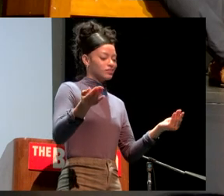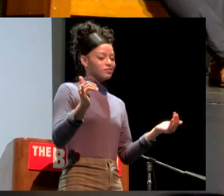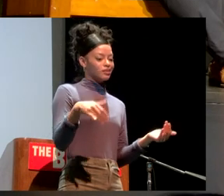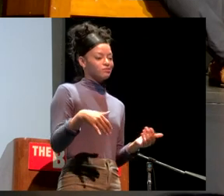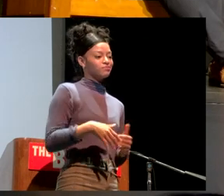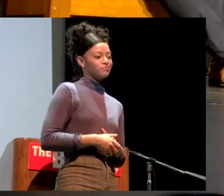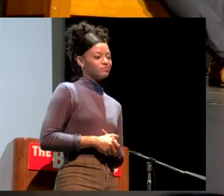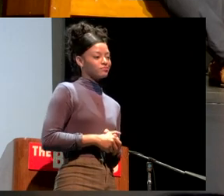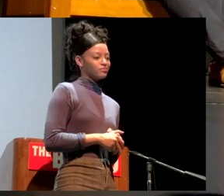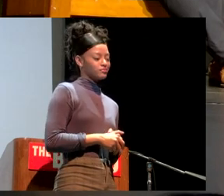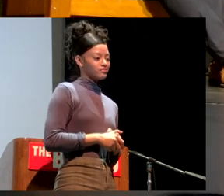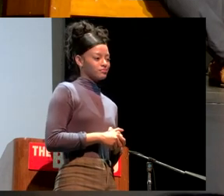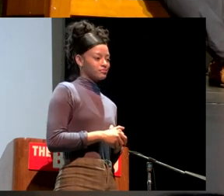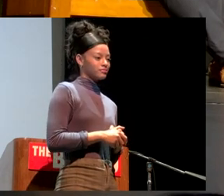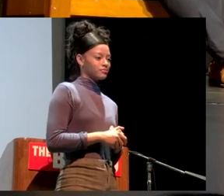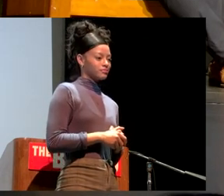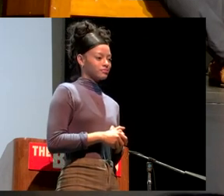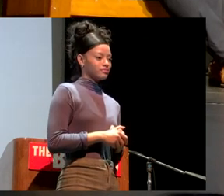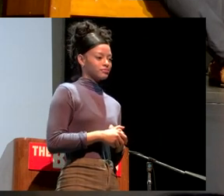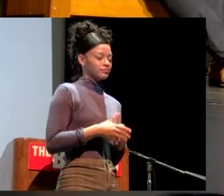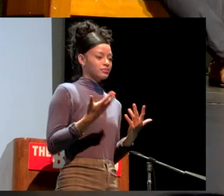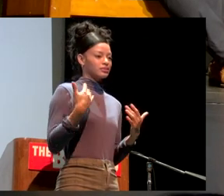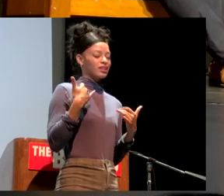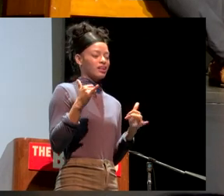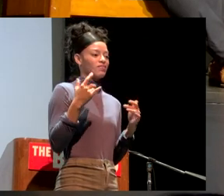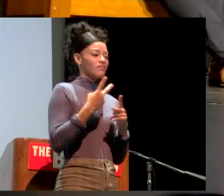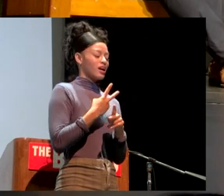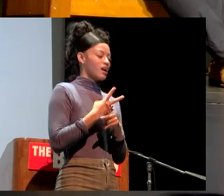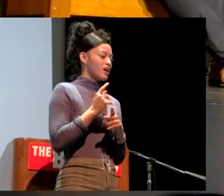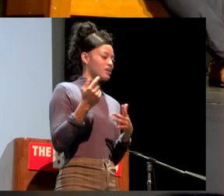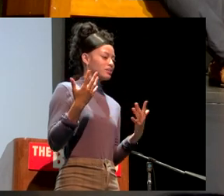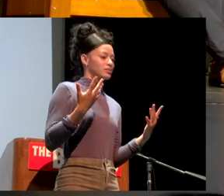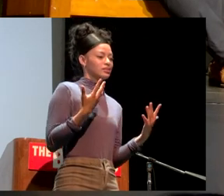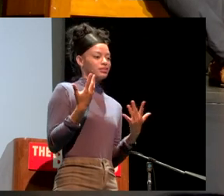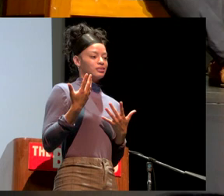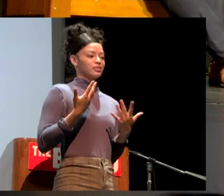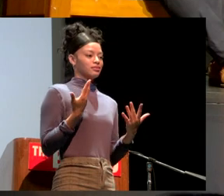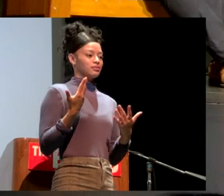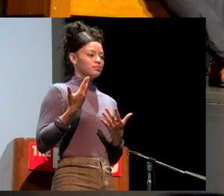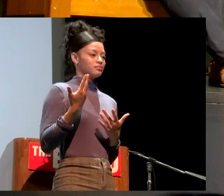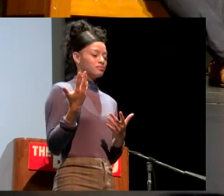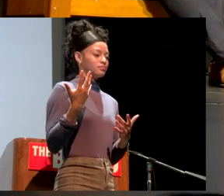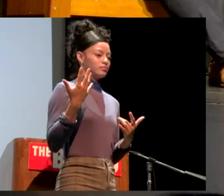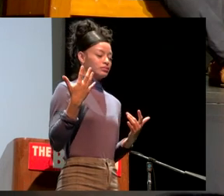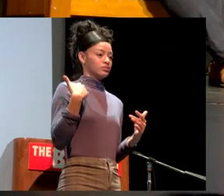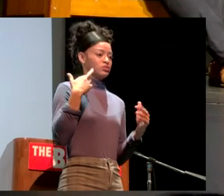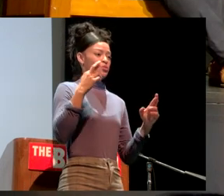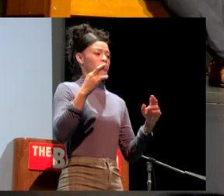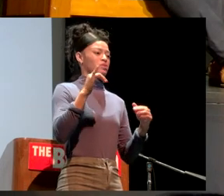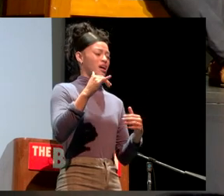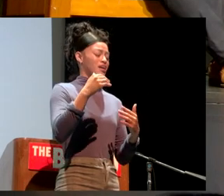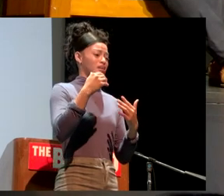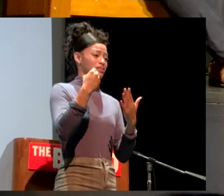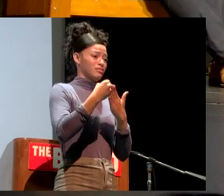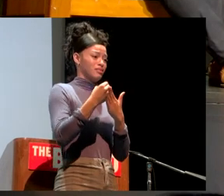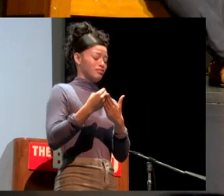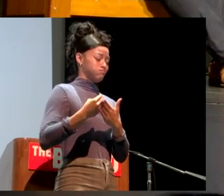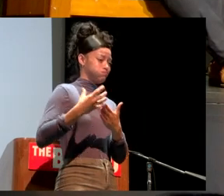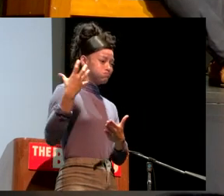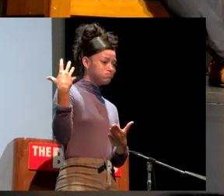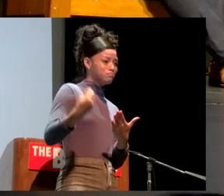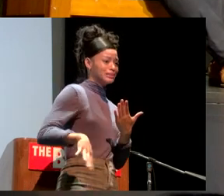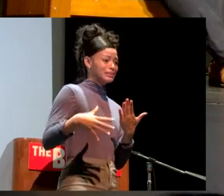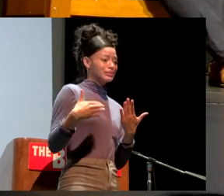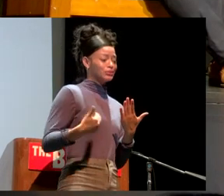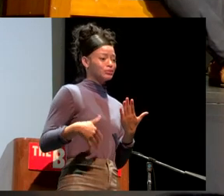for something that was costed them $20,000, or they keeping one to wear and one to rock, you know, on the sneaker side. So, and